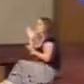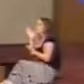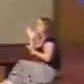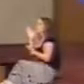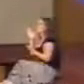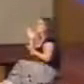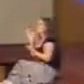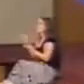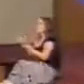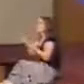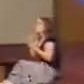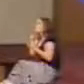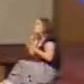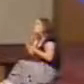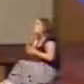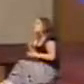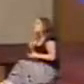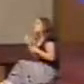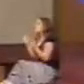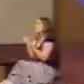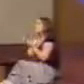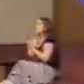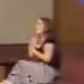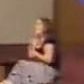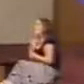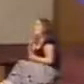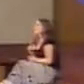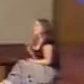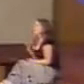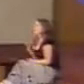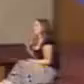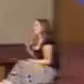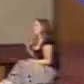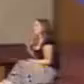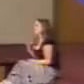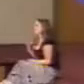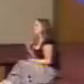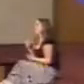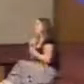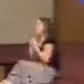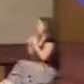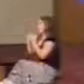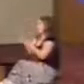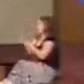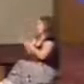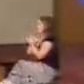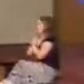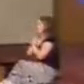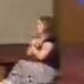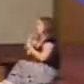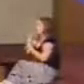want you to feel the love that I feel, that I give to these bears because somebody gave it to